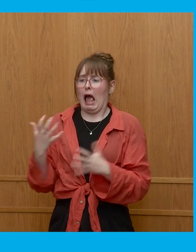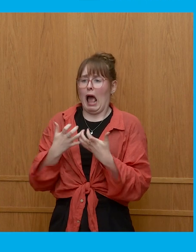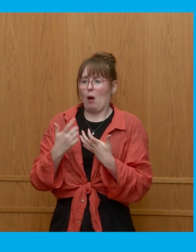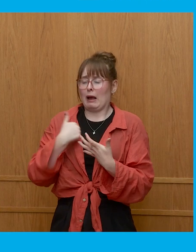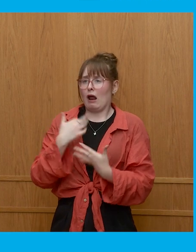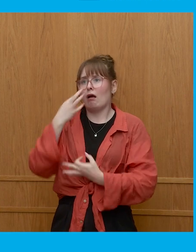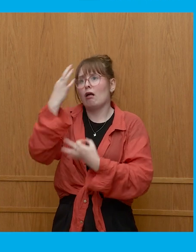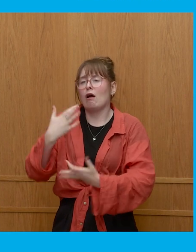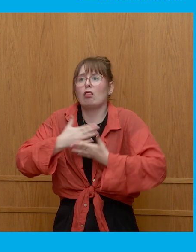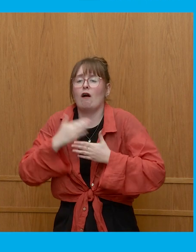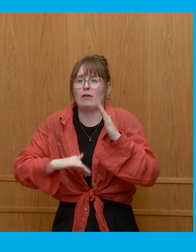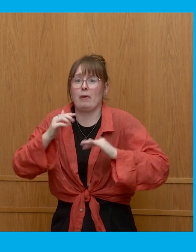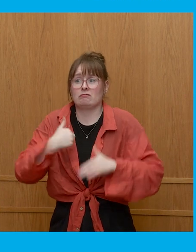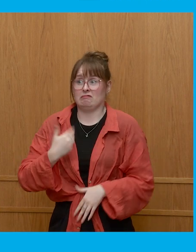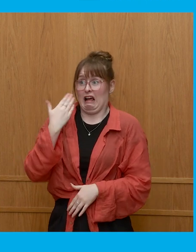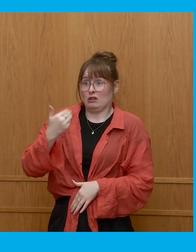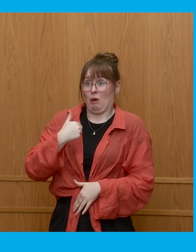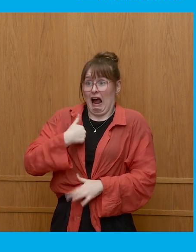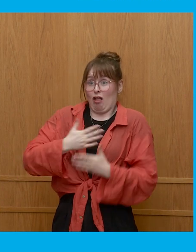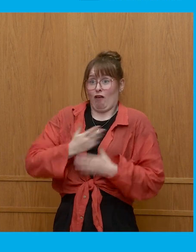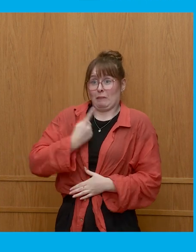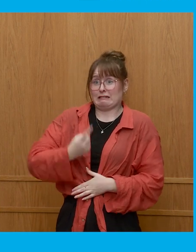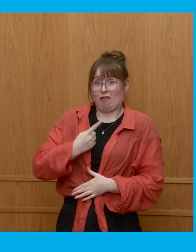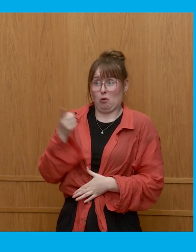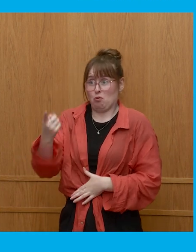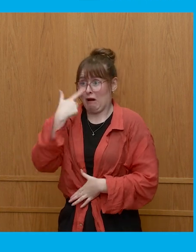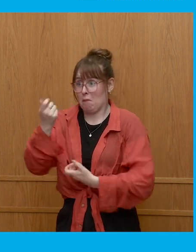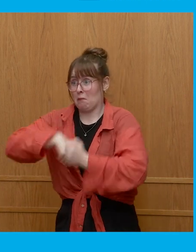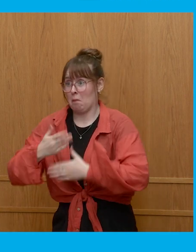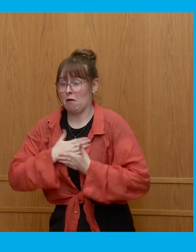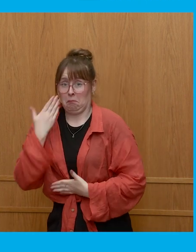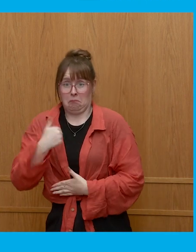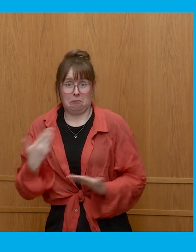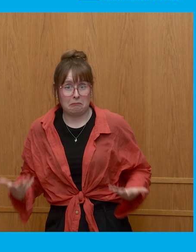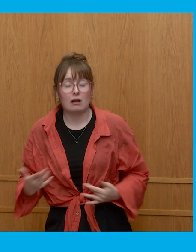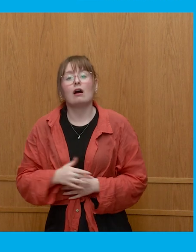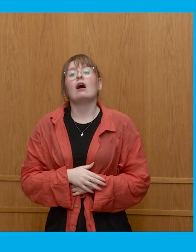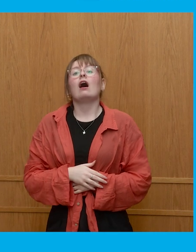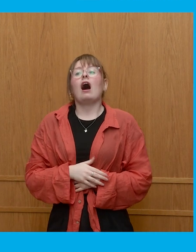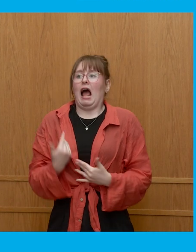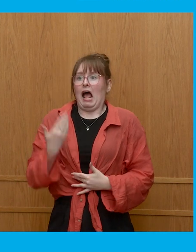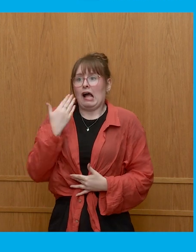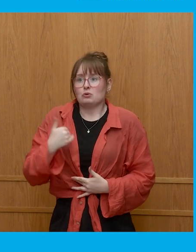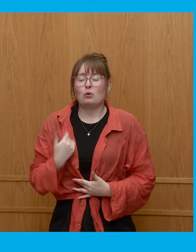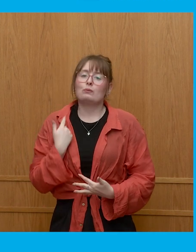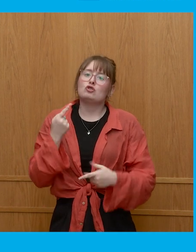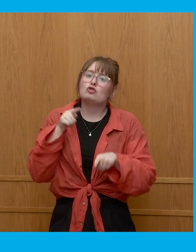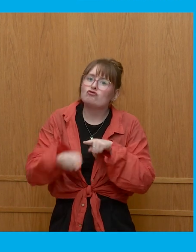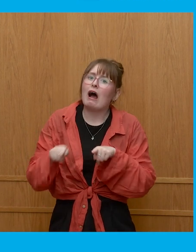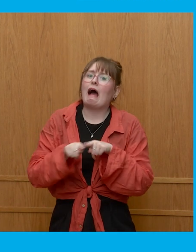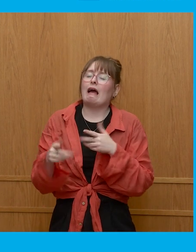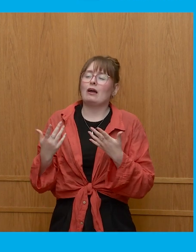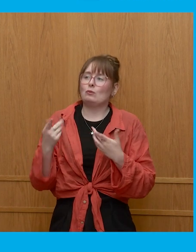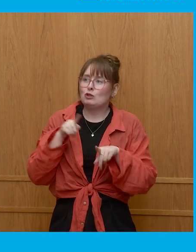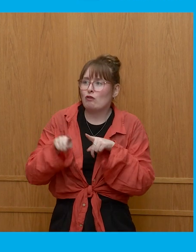you have designed? I don't know. I love it, but but I don't know. We tried to